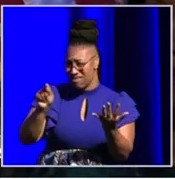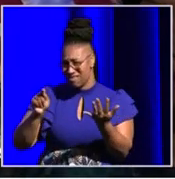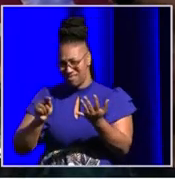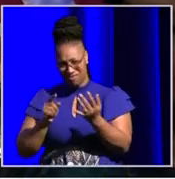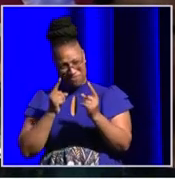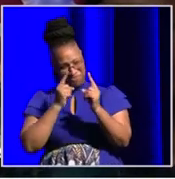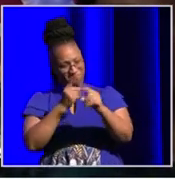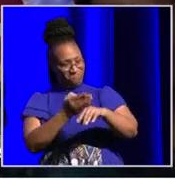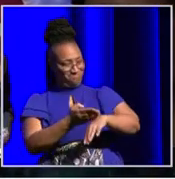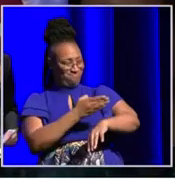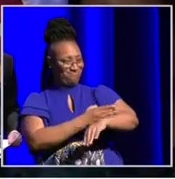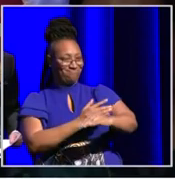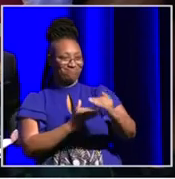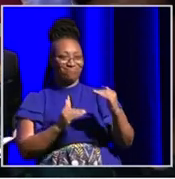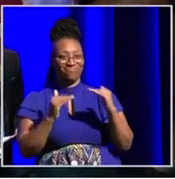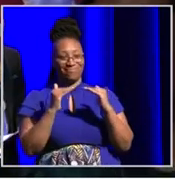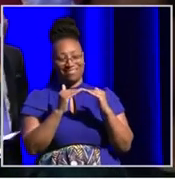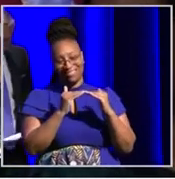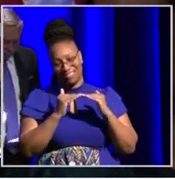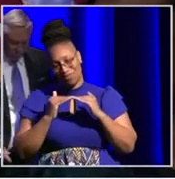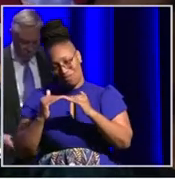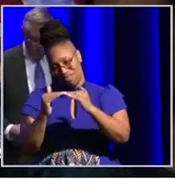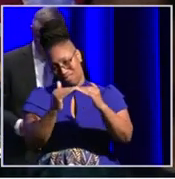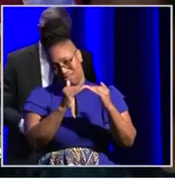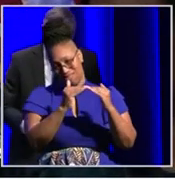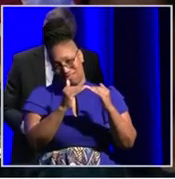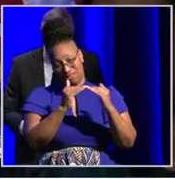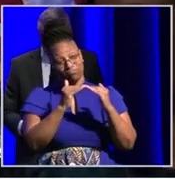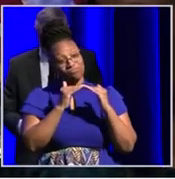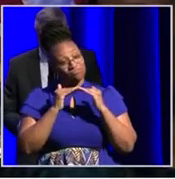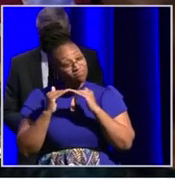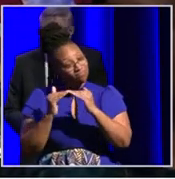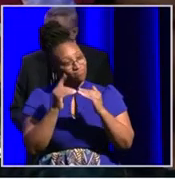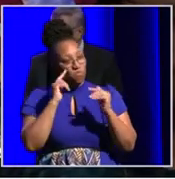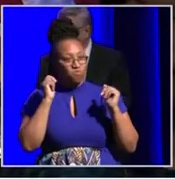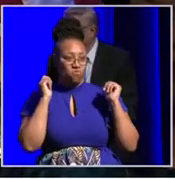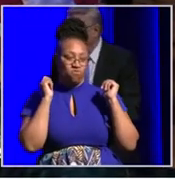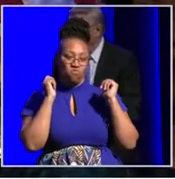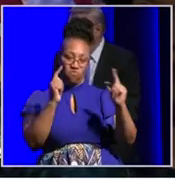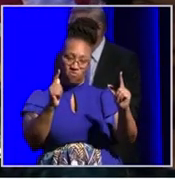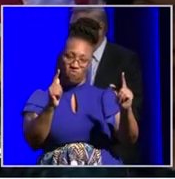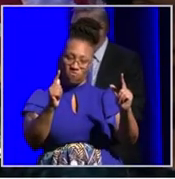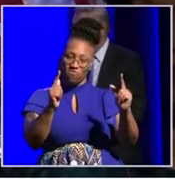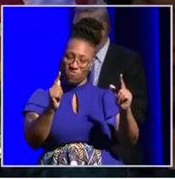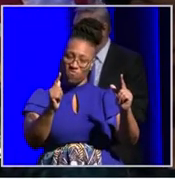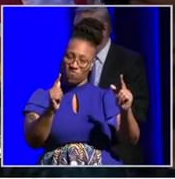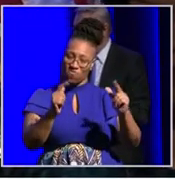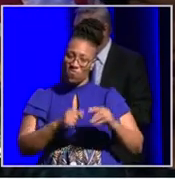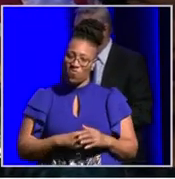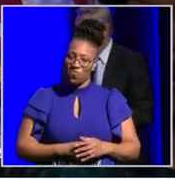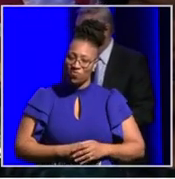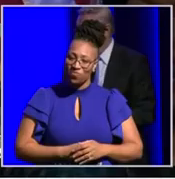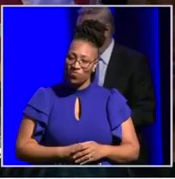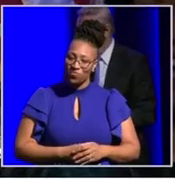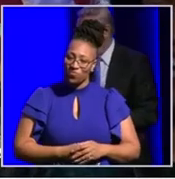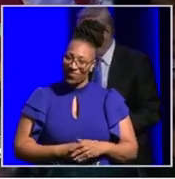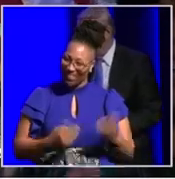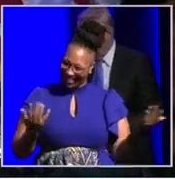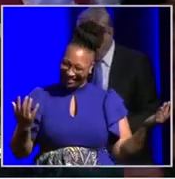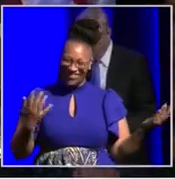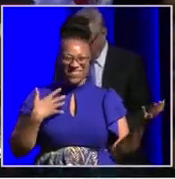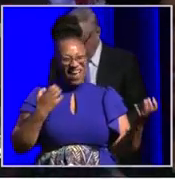justice and peace, and making good DC trouble. Thank you.